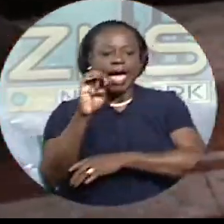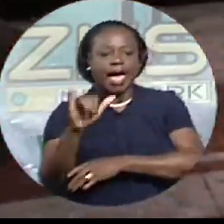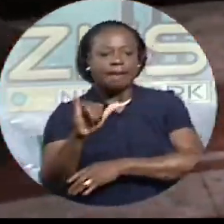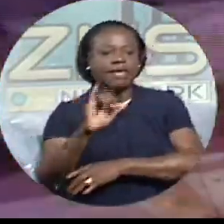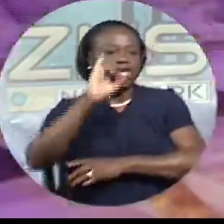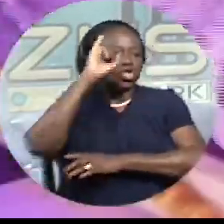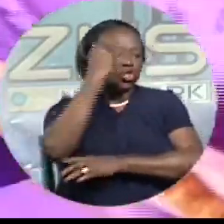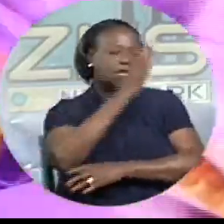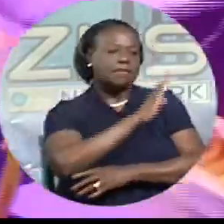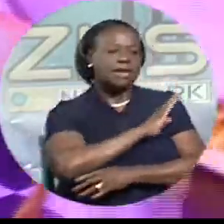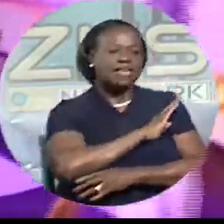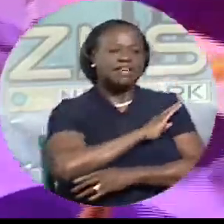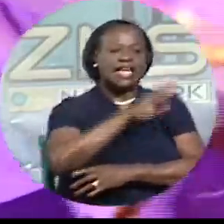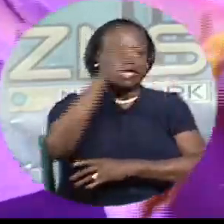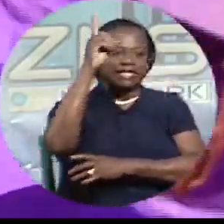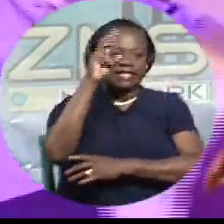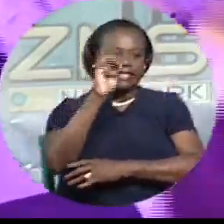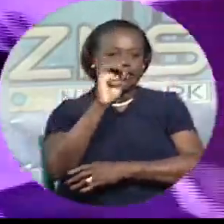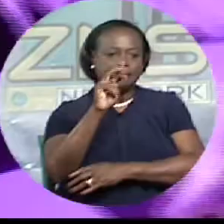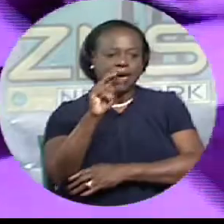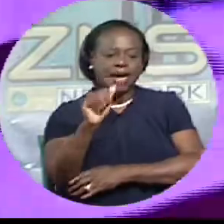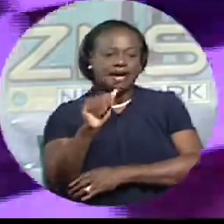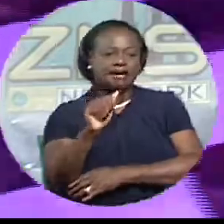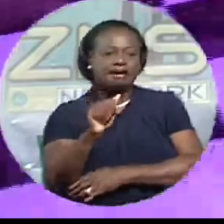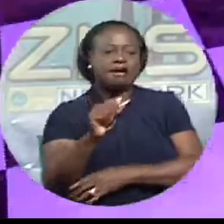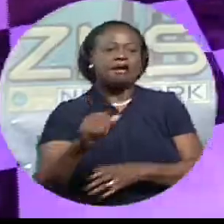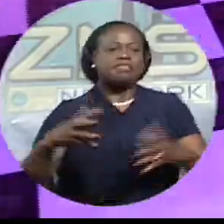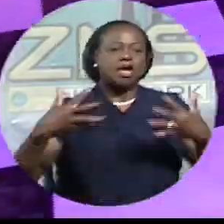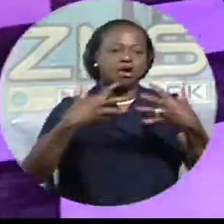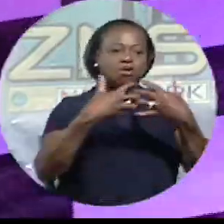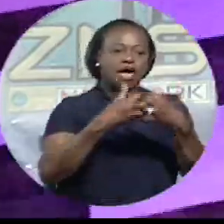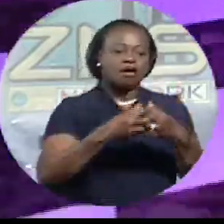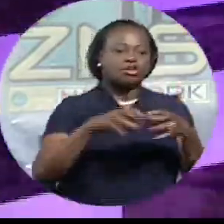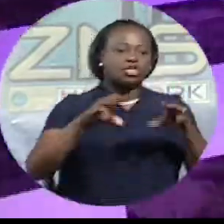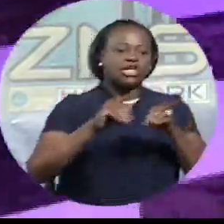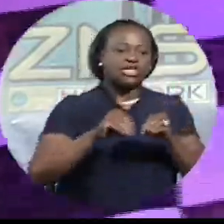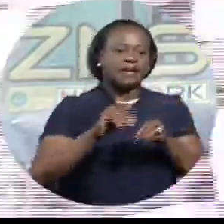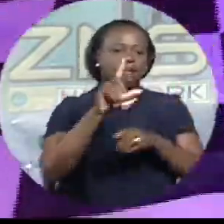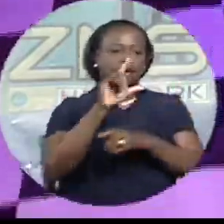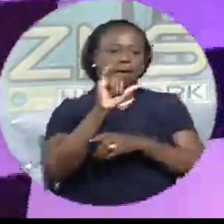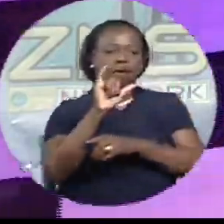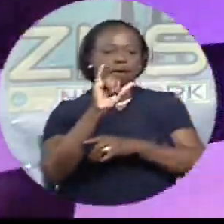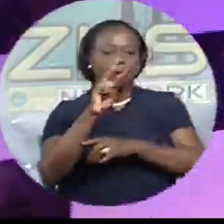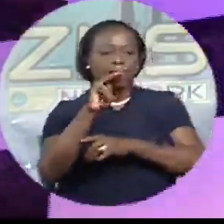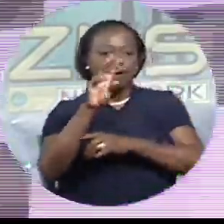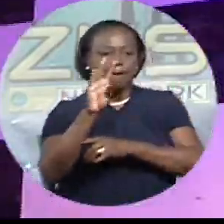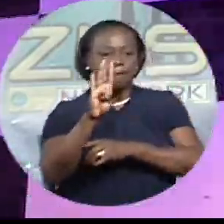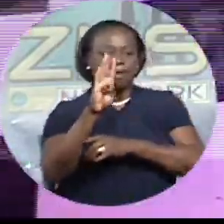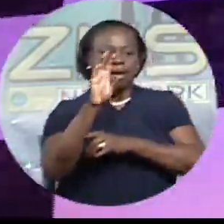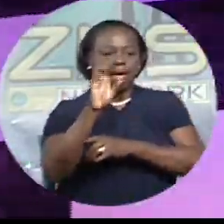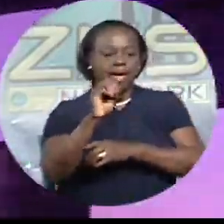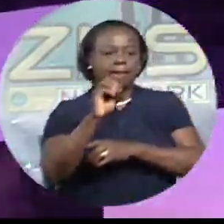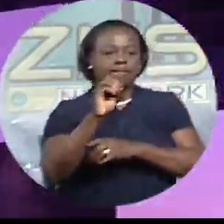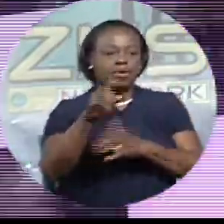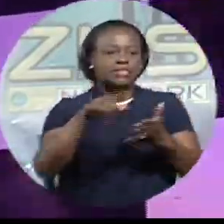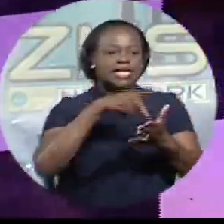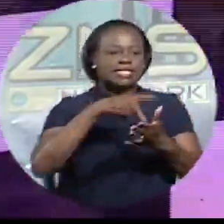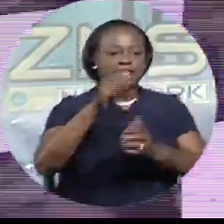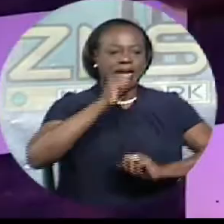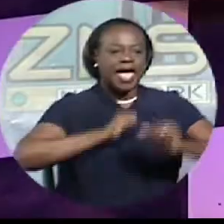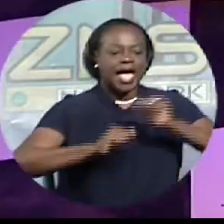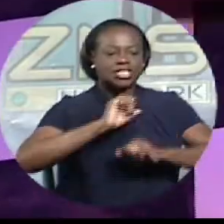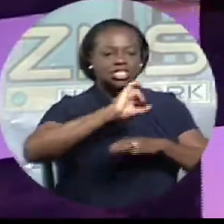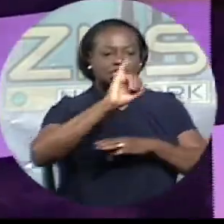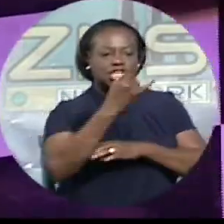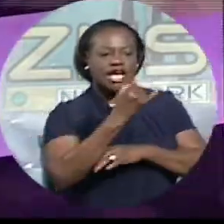Believe, D-Mac. The crowd even took in some limbo dancing from Action Jackson.